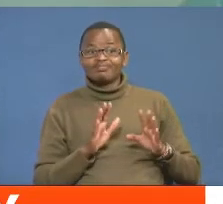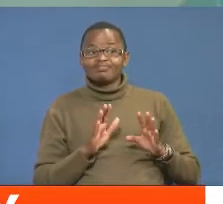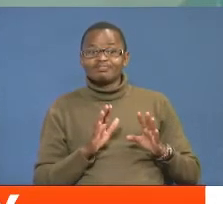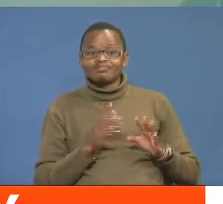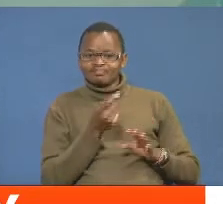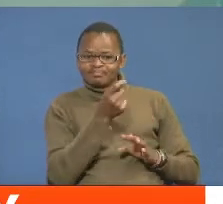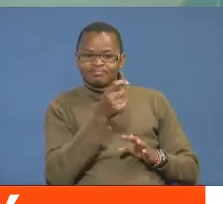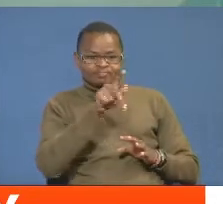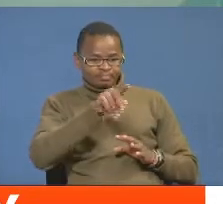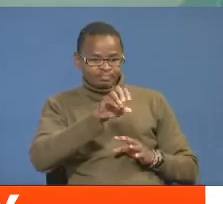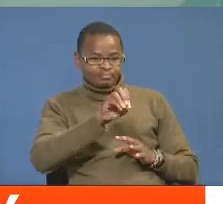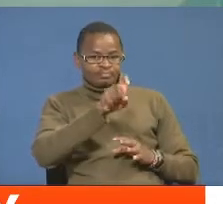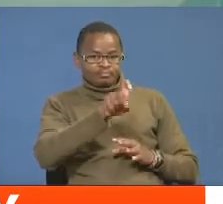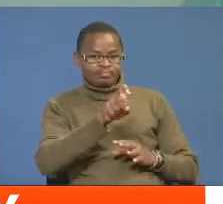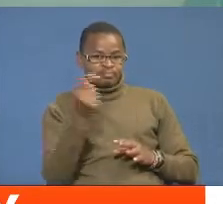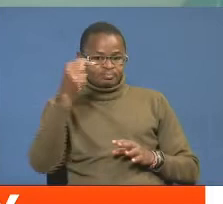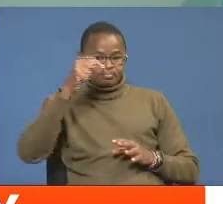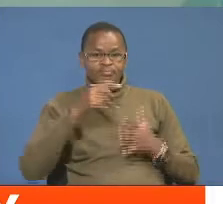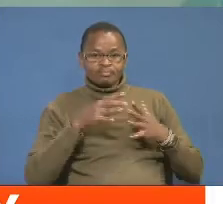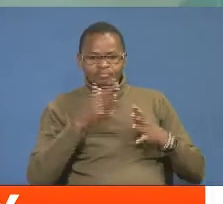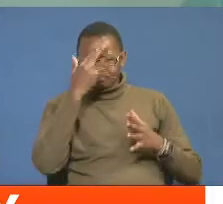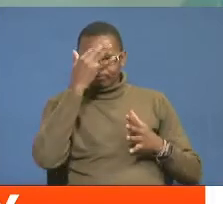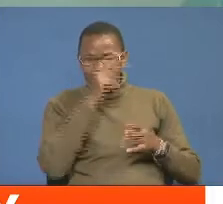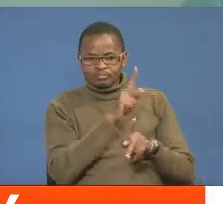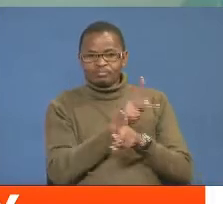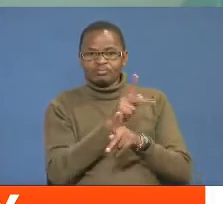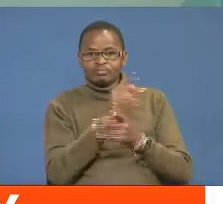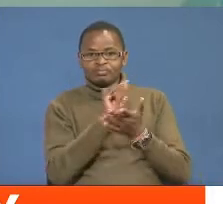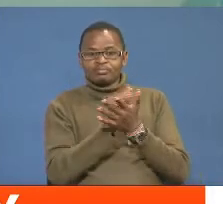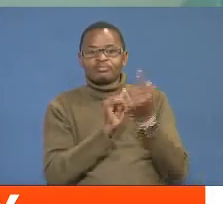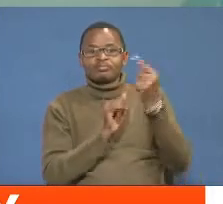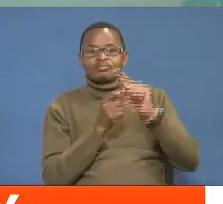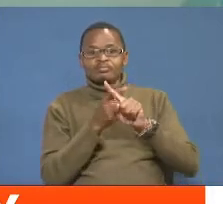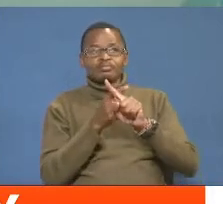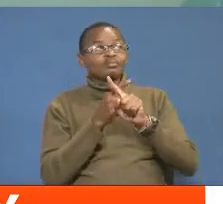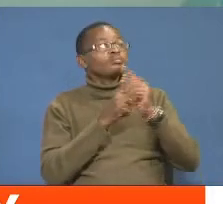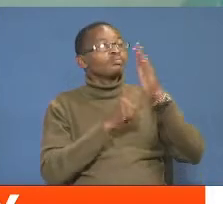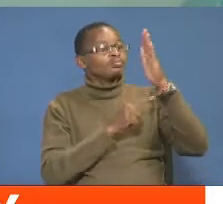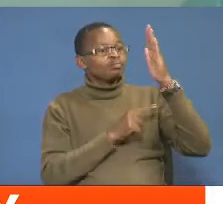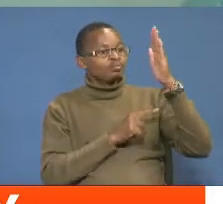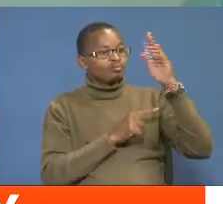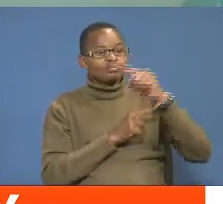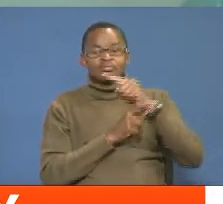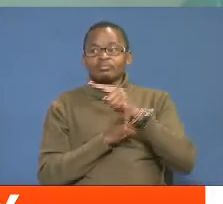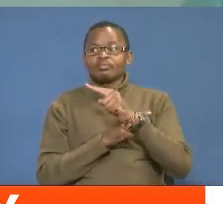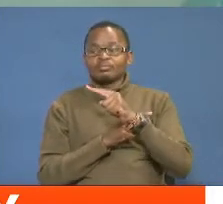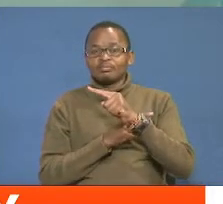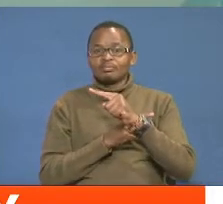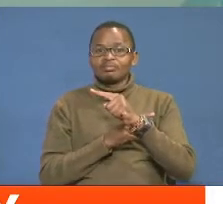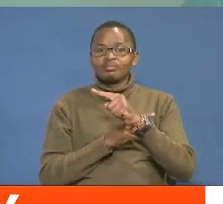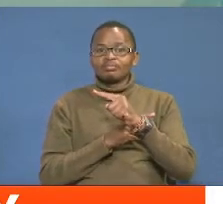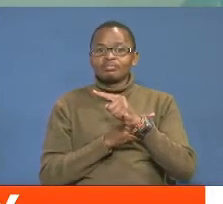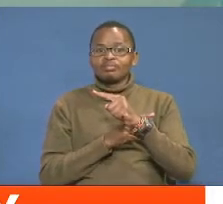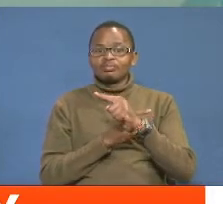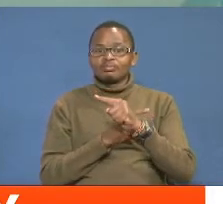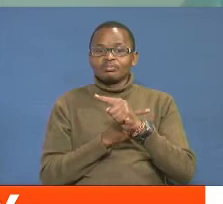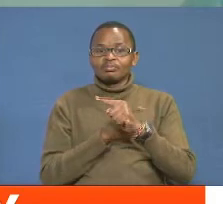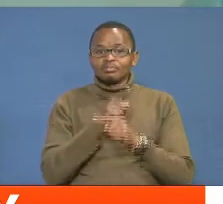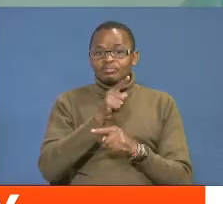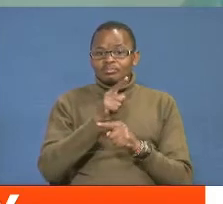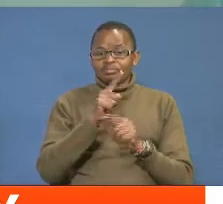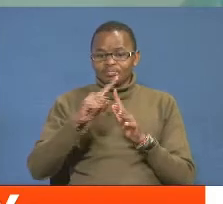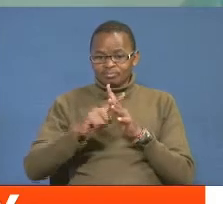when smallpox vaccine came, people are like, why are you preventing something that came from God? Mm-hmm. Okay, so there are proponents